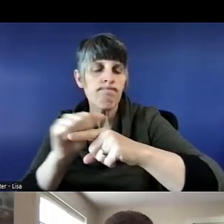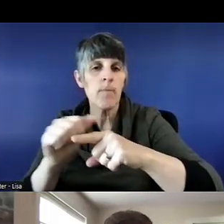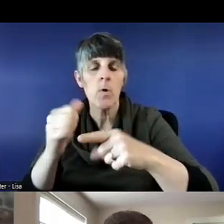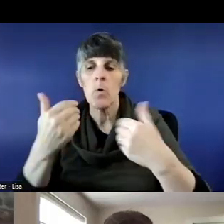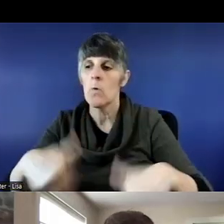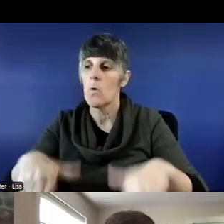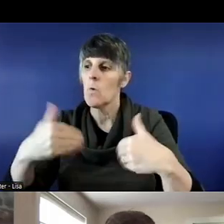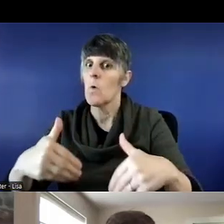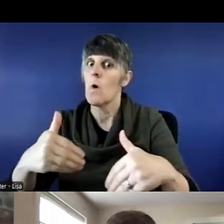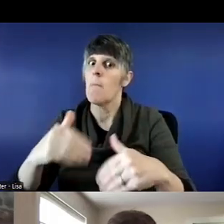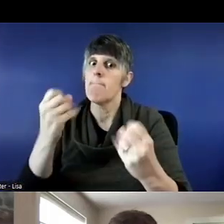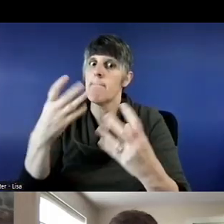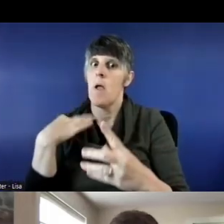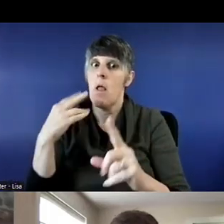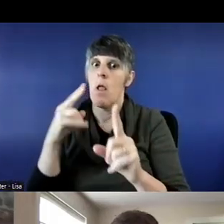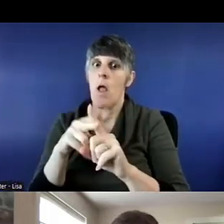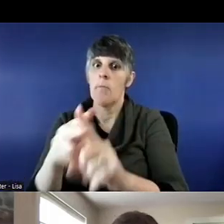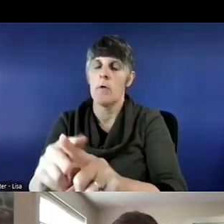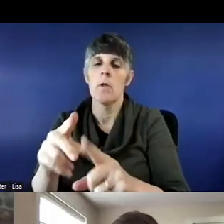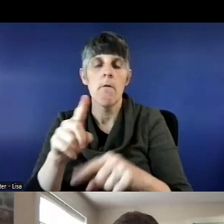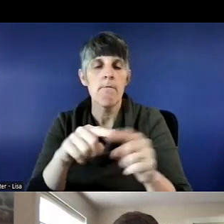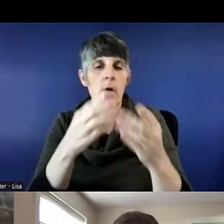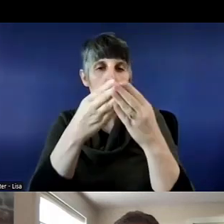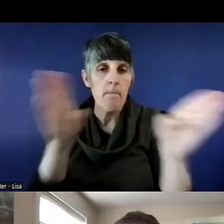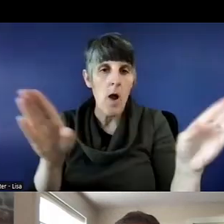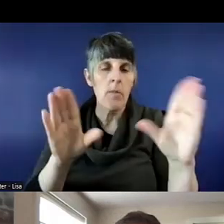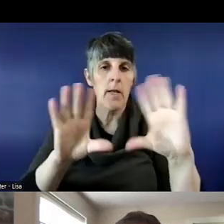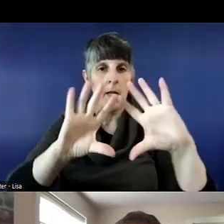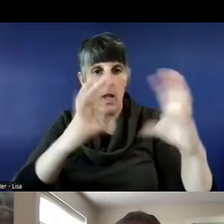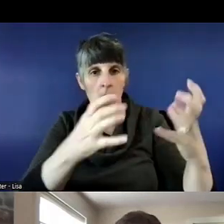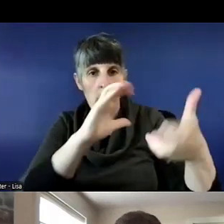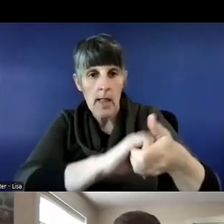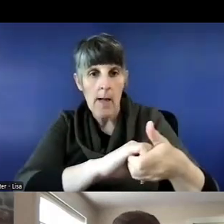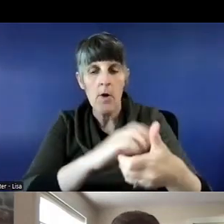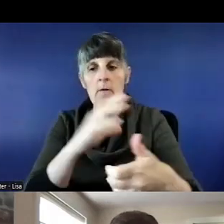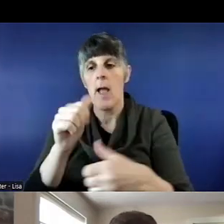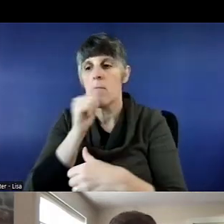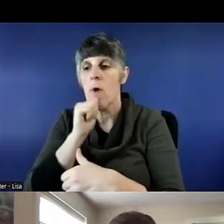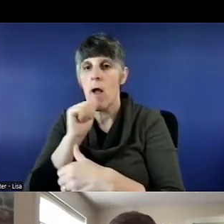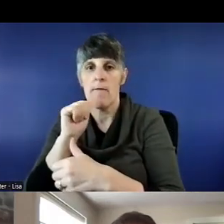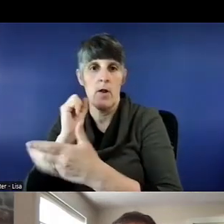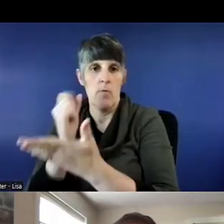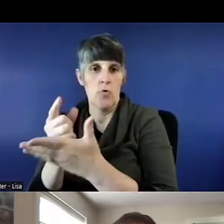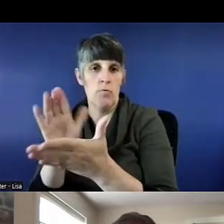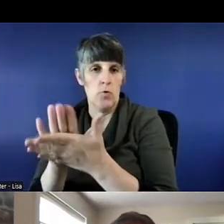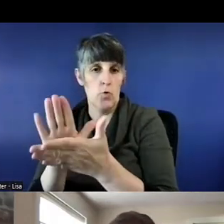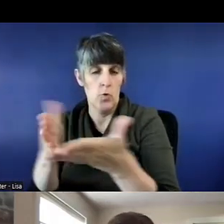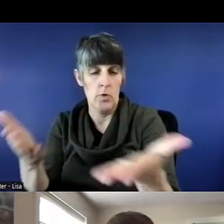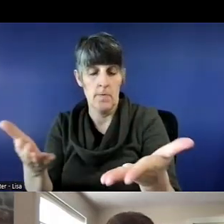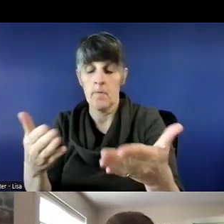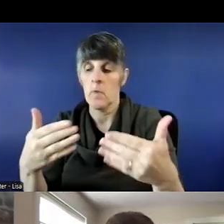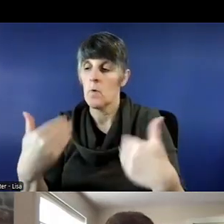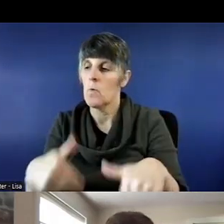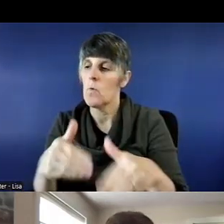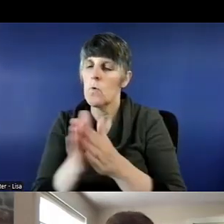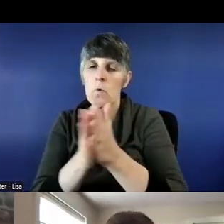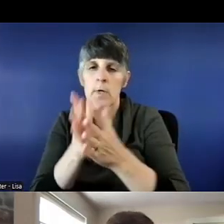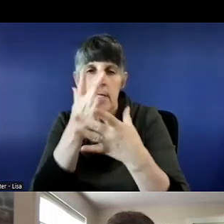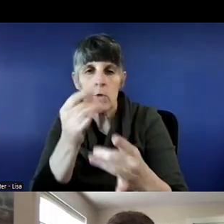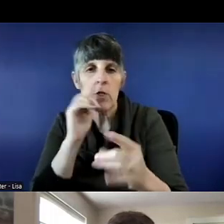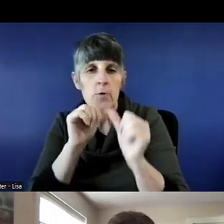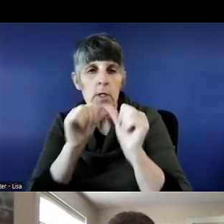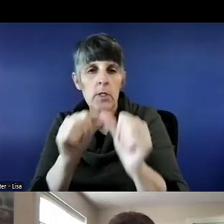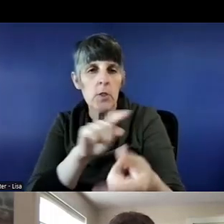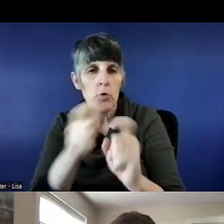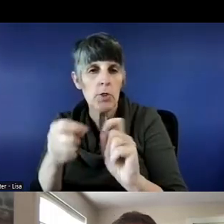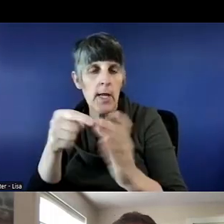overwhelming number of applicants from public, collaborative, and private approved schools in the state. There is momentum for continued change in this